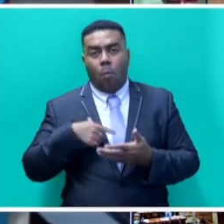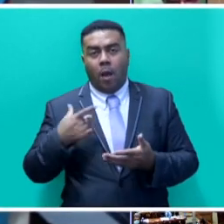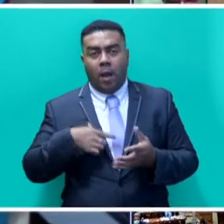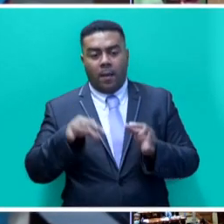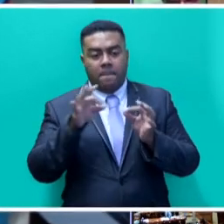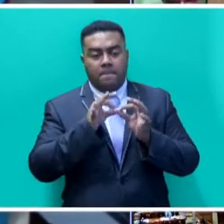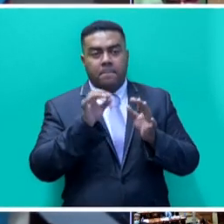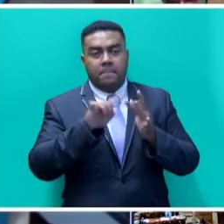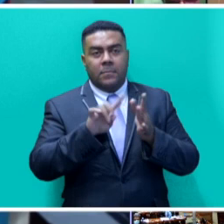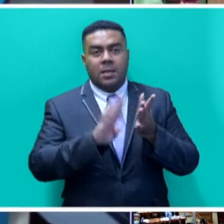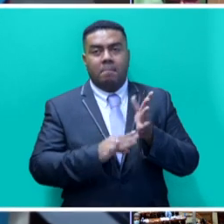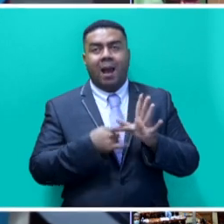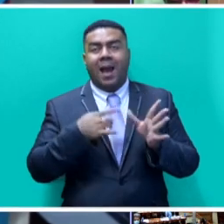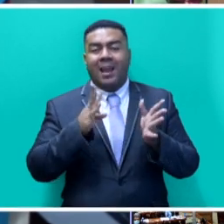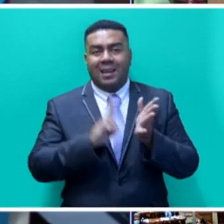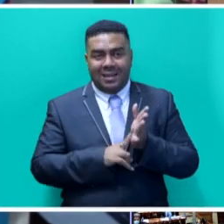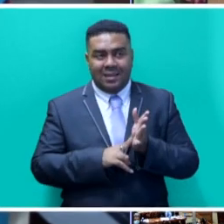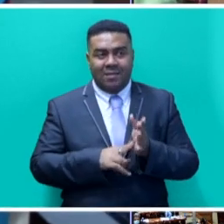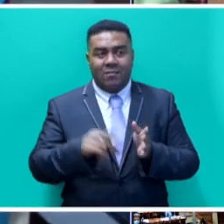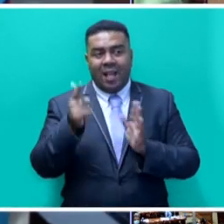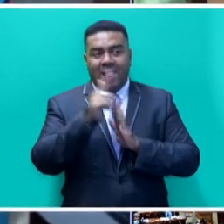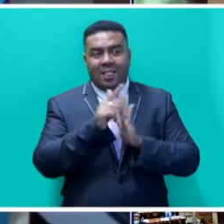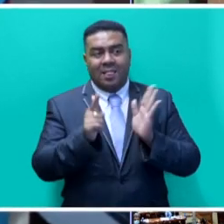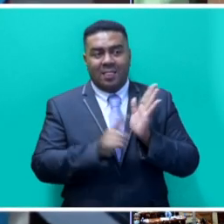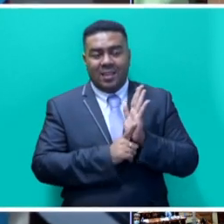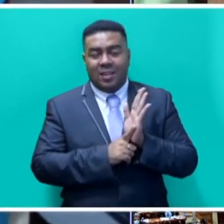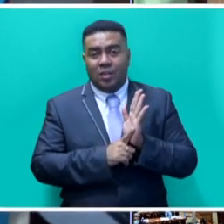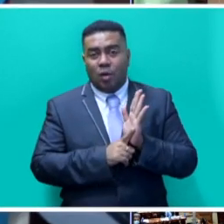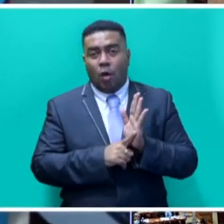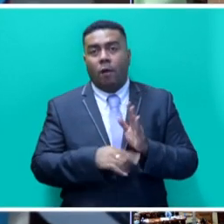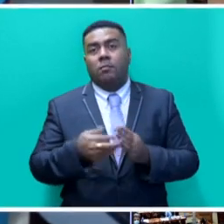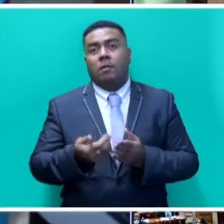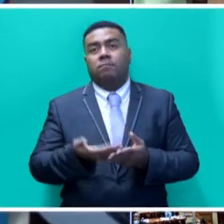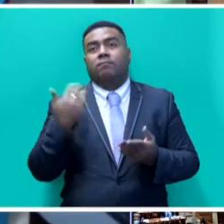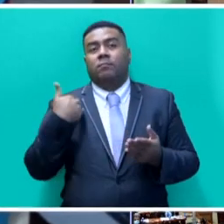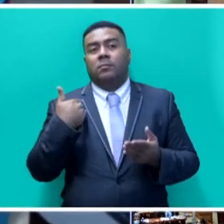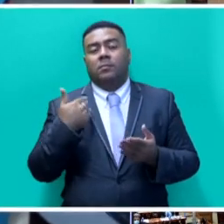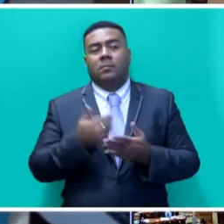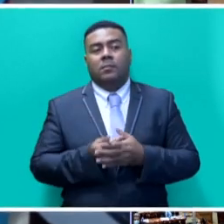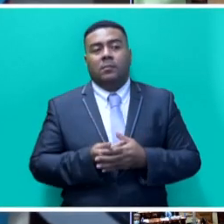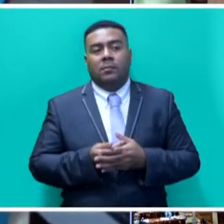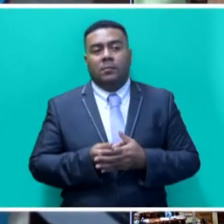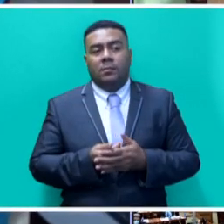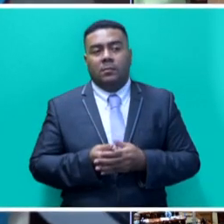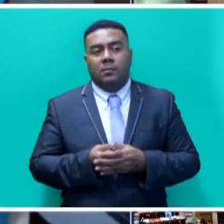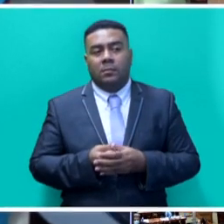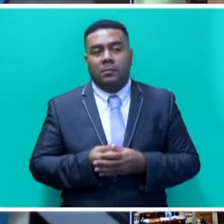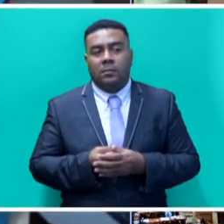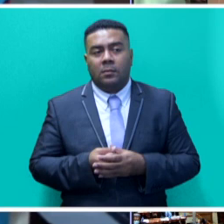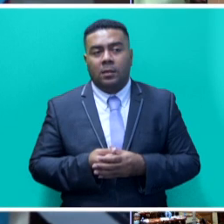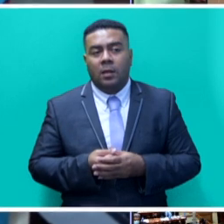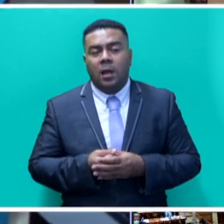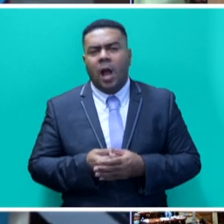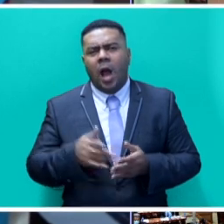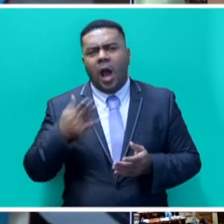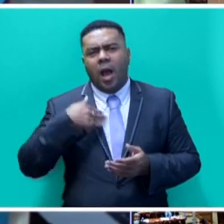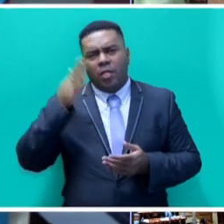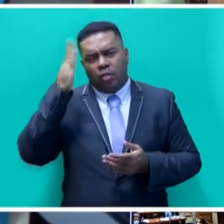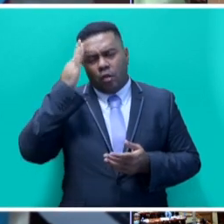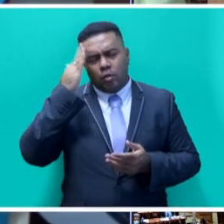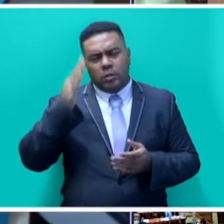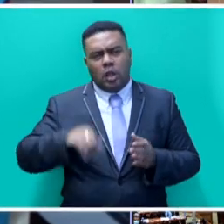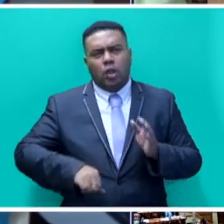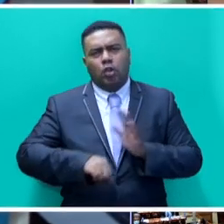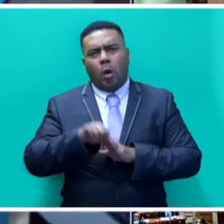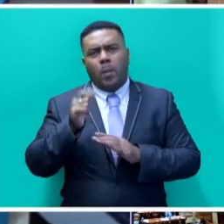for the legal advice of that of the former NFP president, Tupo Mbawandra. I thought she was a top lawyer. She gives